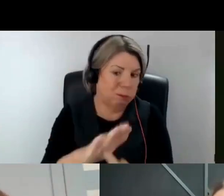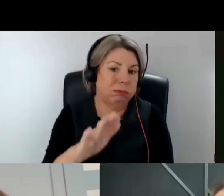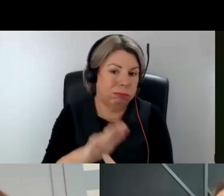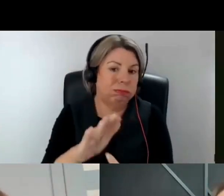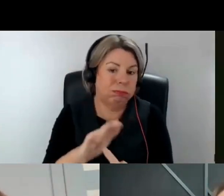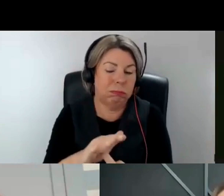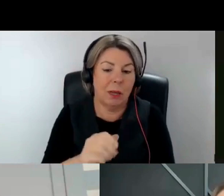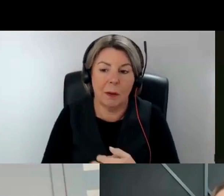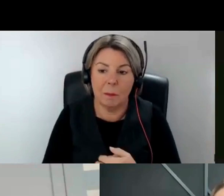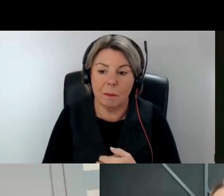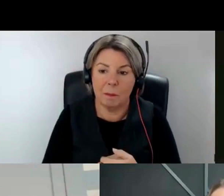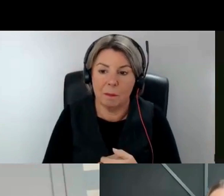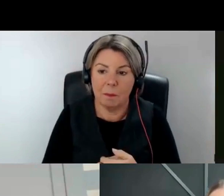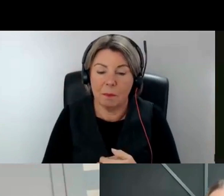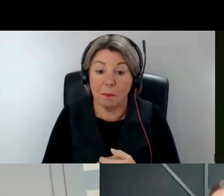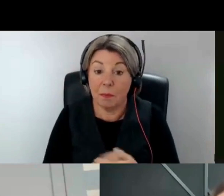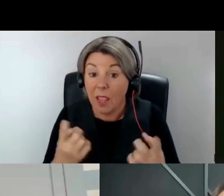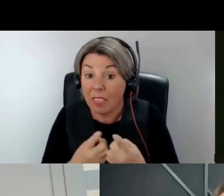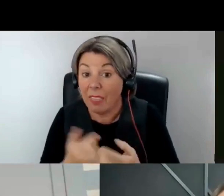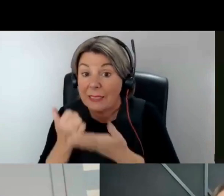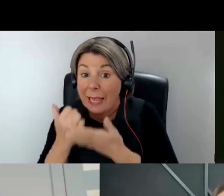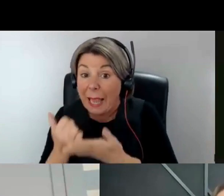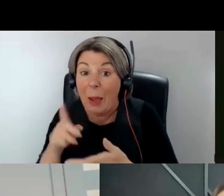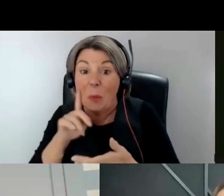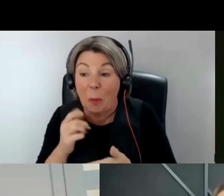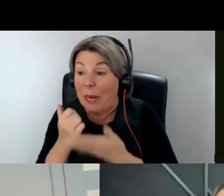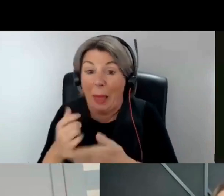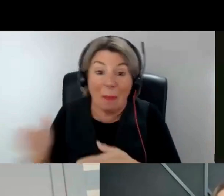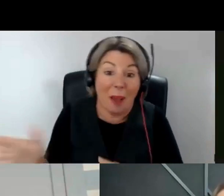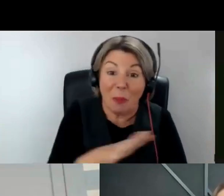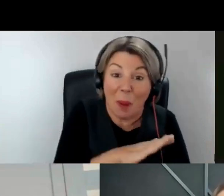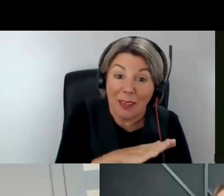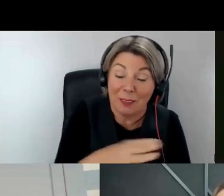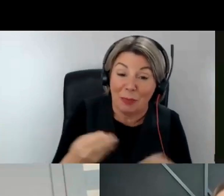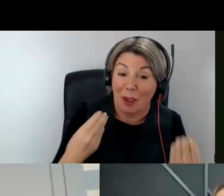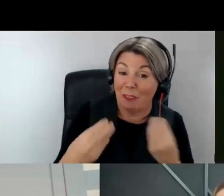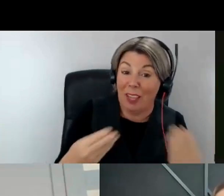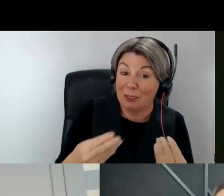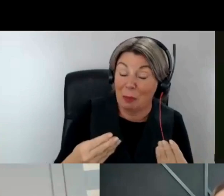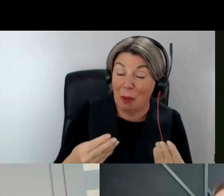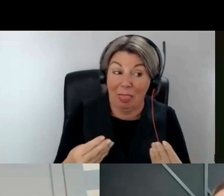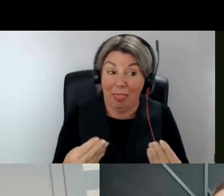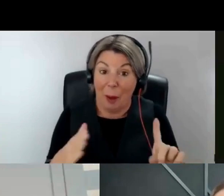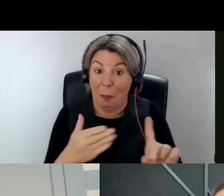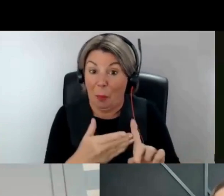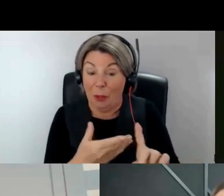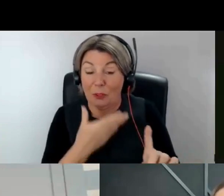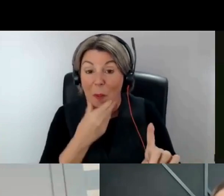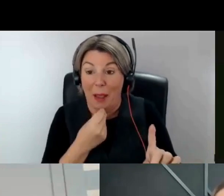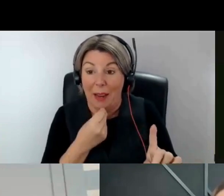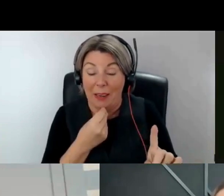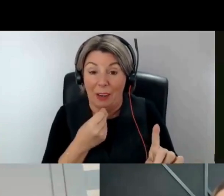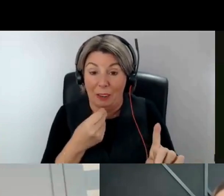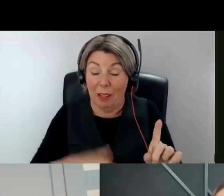I think things that help women help everyone. We should be taking a flexible and compassionate approach to men who also have